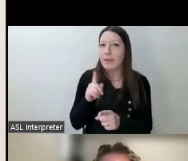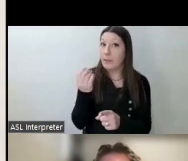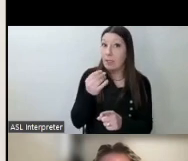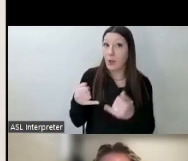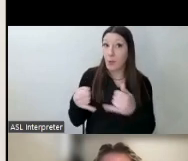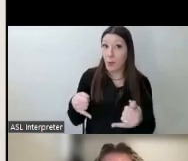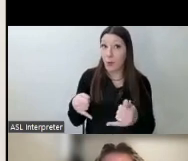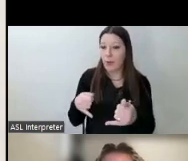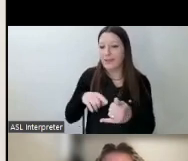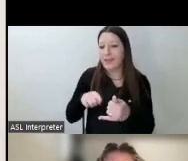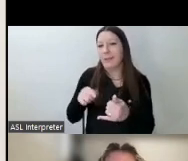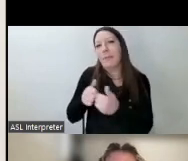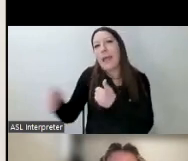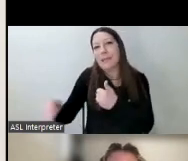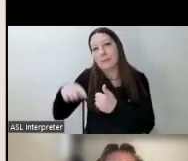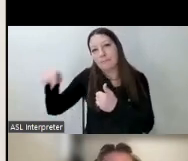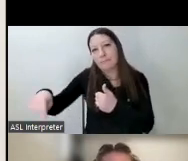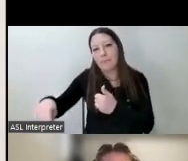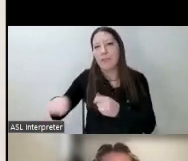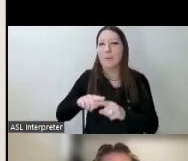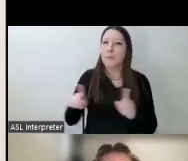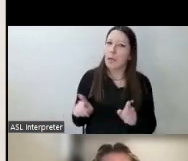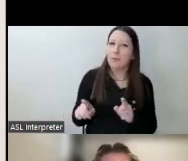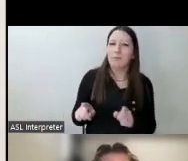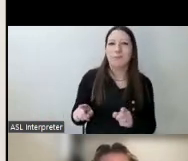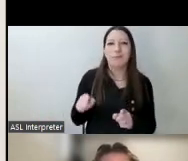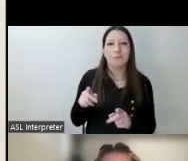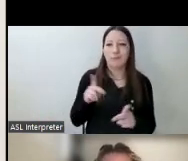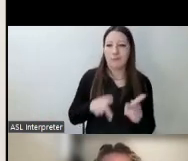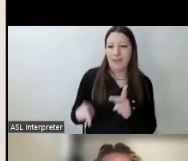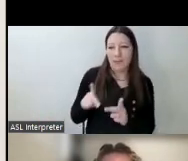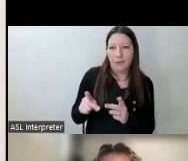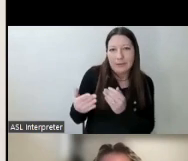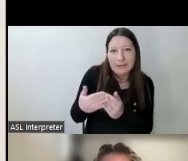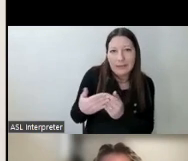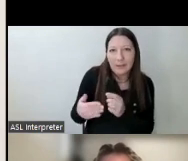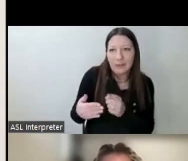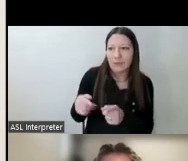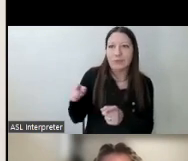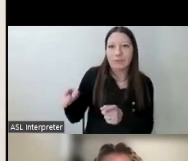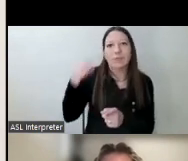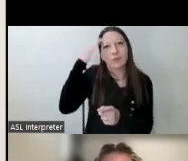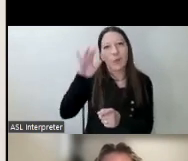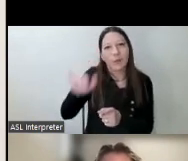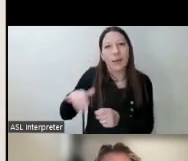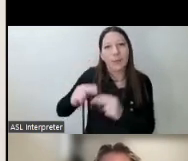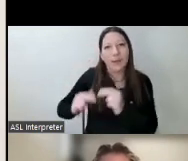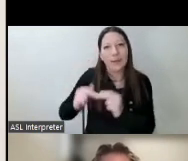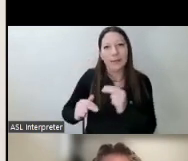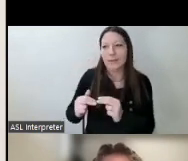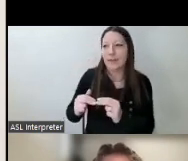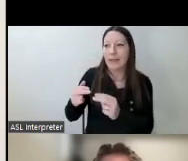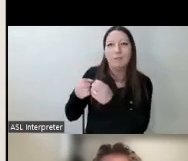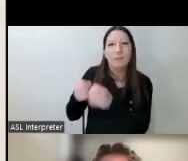nearby communities for so long, and losing it was a pretty significant blow to many people in the Falcon and West Hawk area. So I would